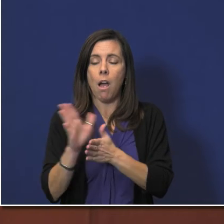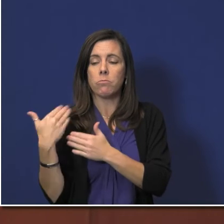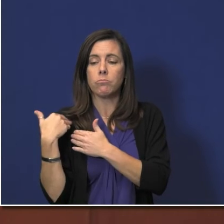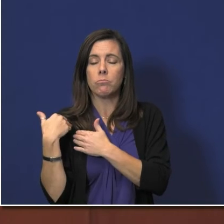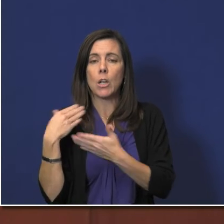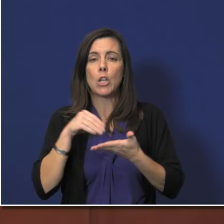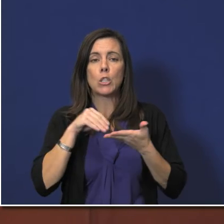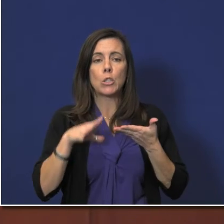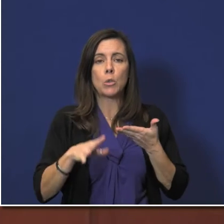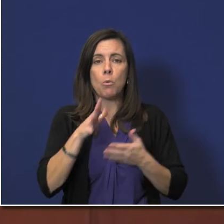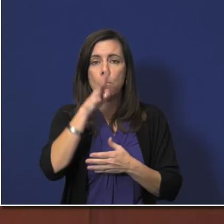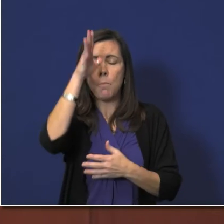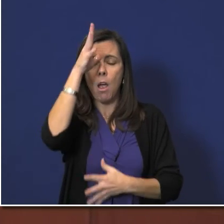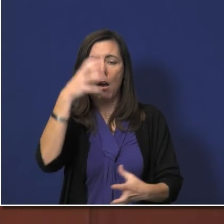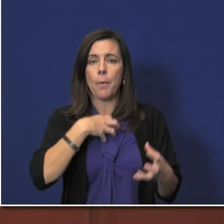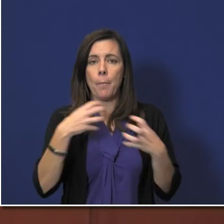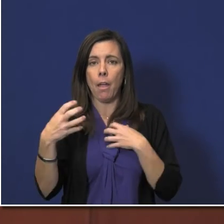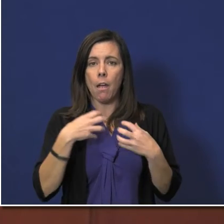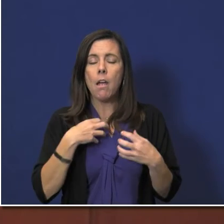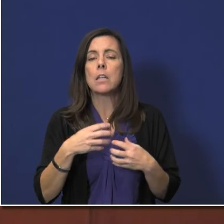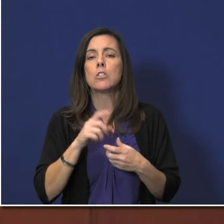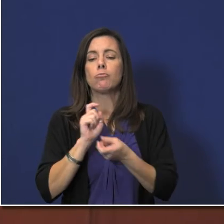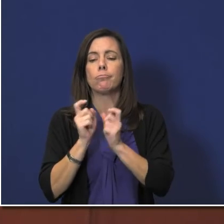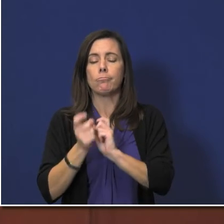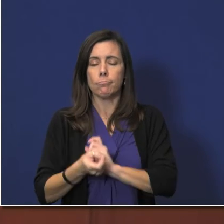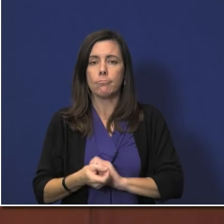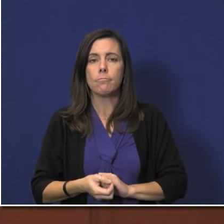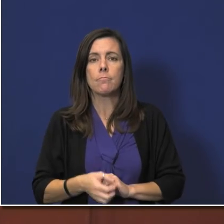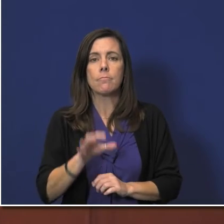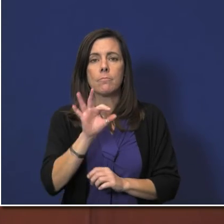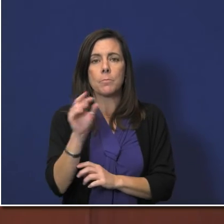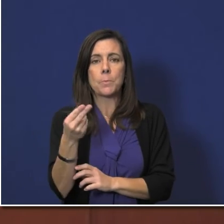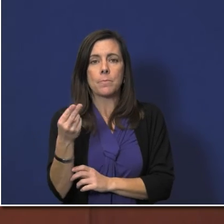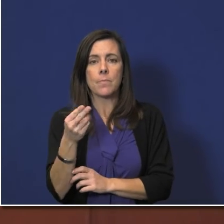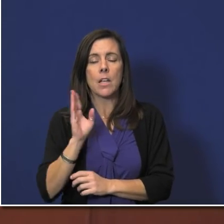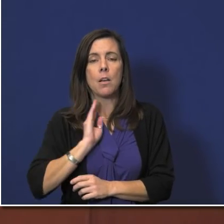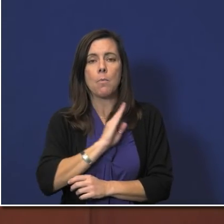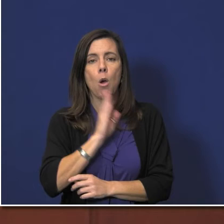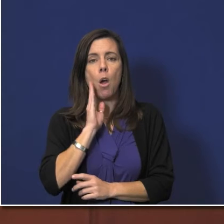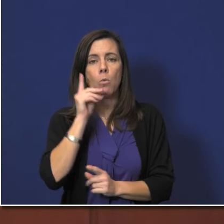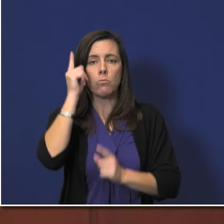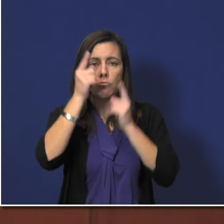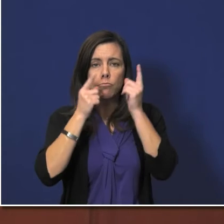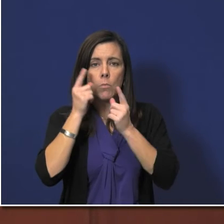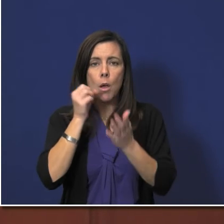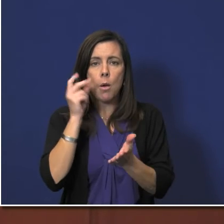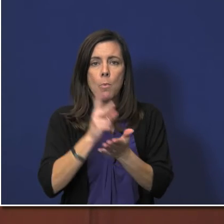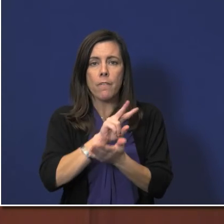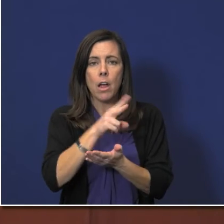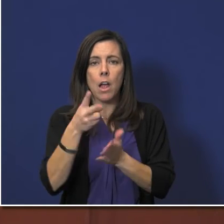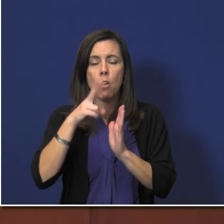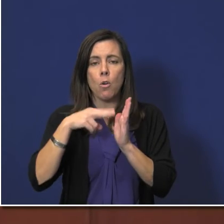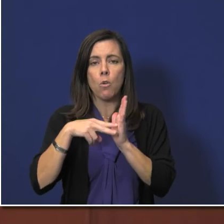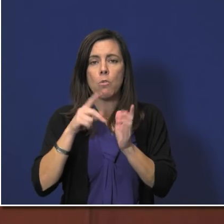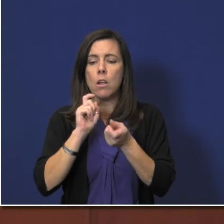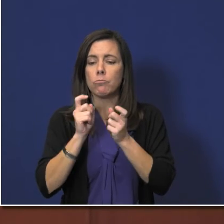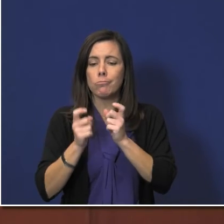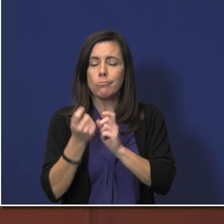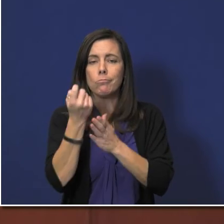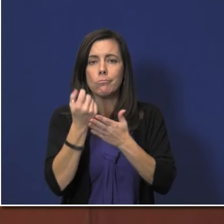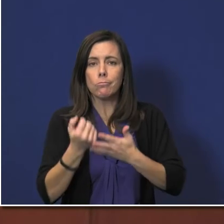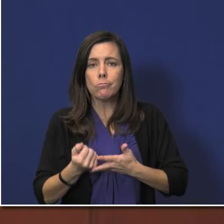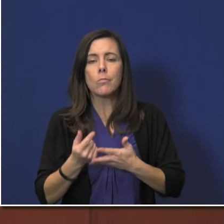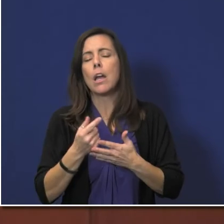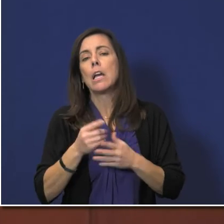parent complaints and grievances revised. 9H, the board will consider approving on second reading additions, revisions, or deletions